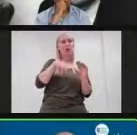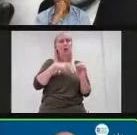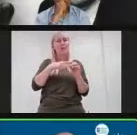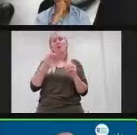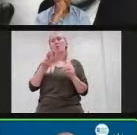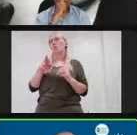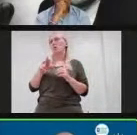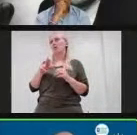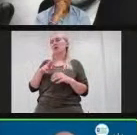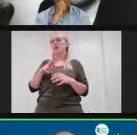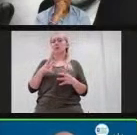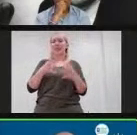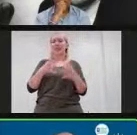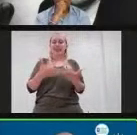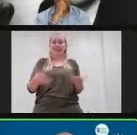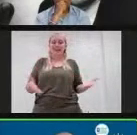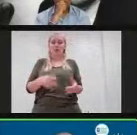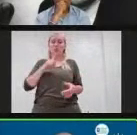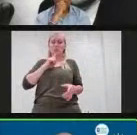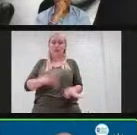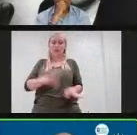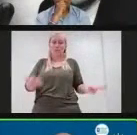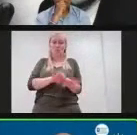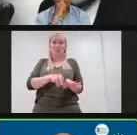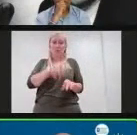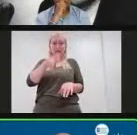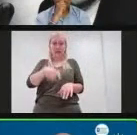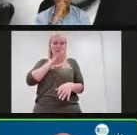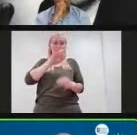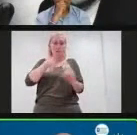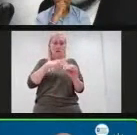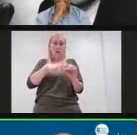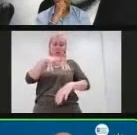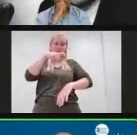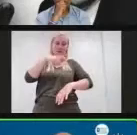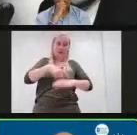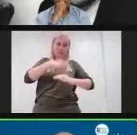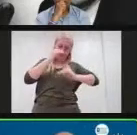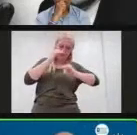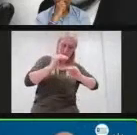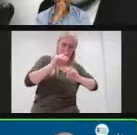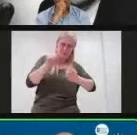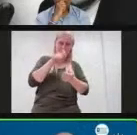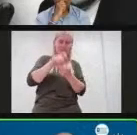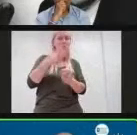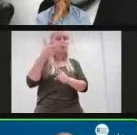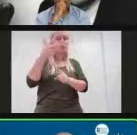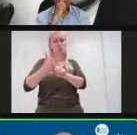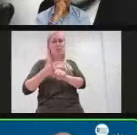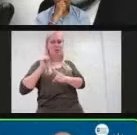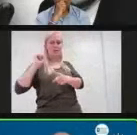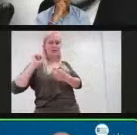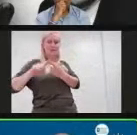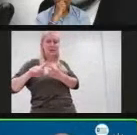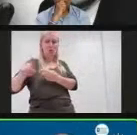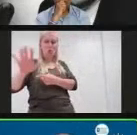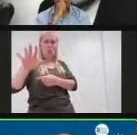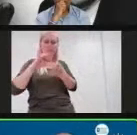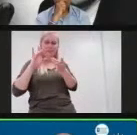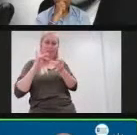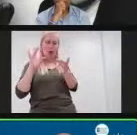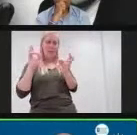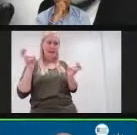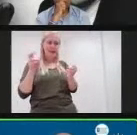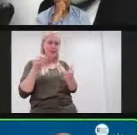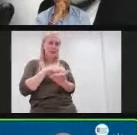that are really pressing that need to be addressed. And so it's going to be 3 months before it gets onto a meeting.